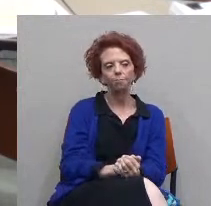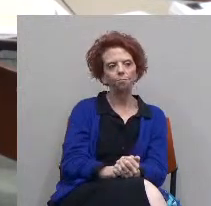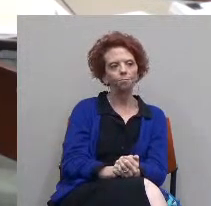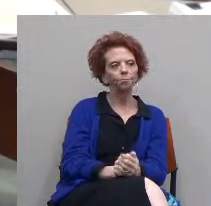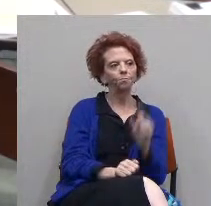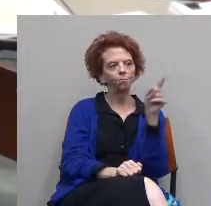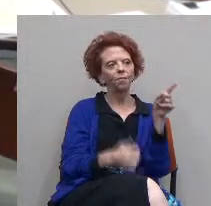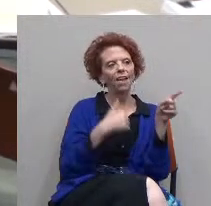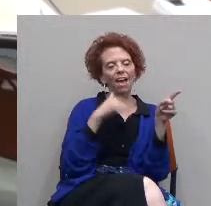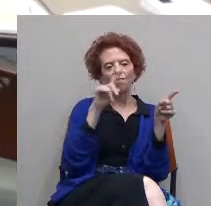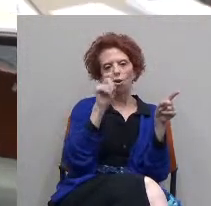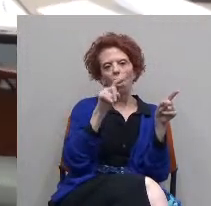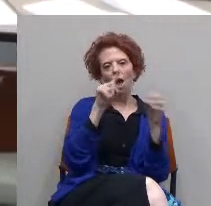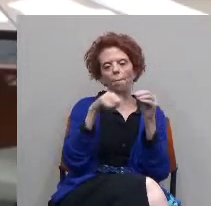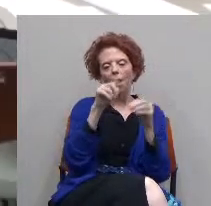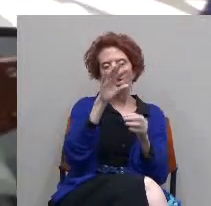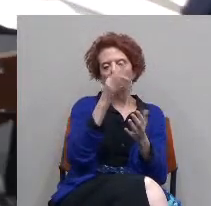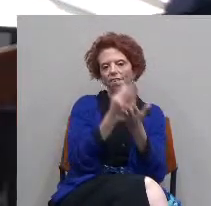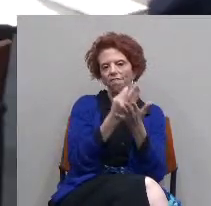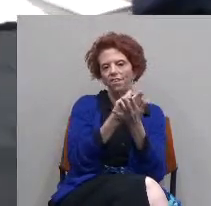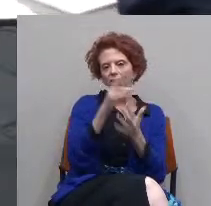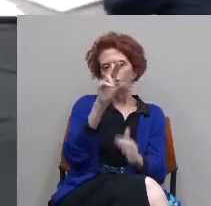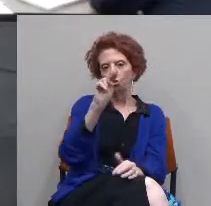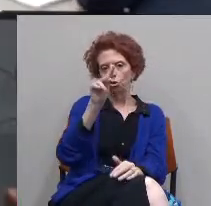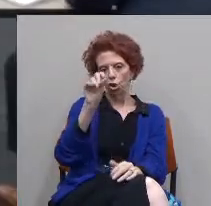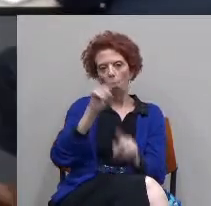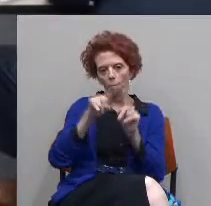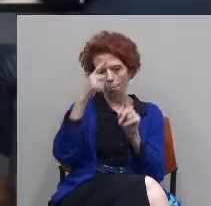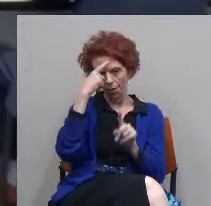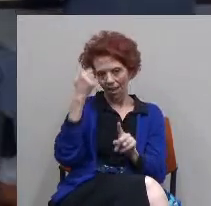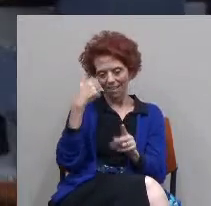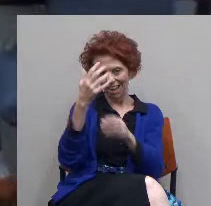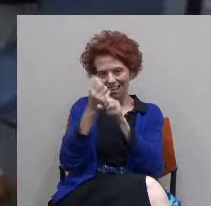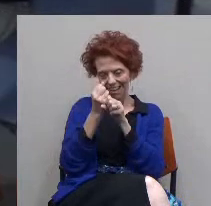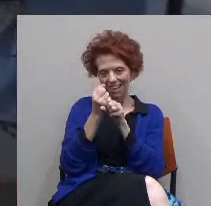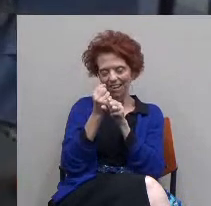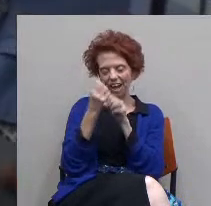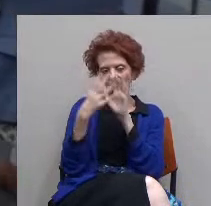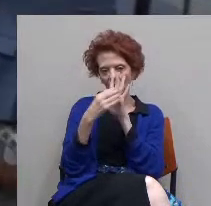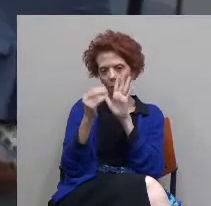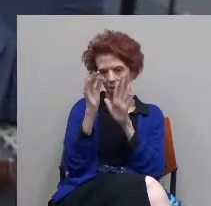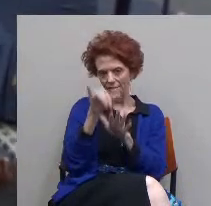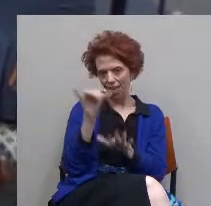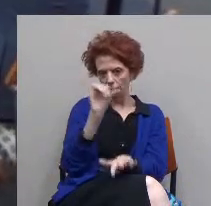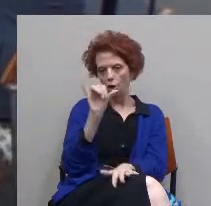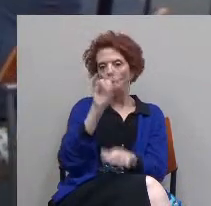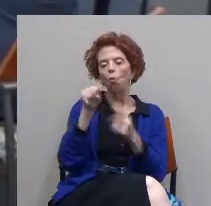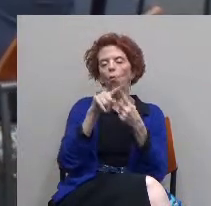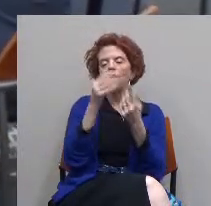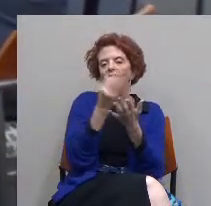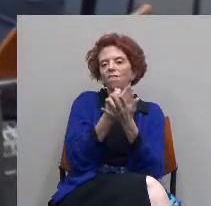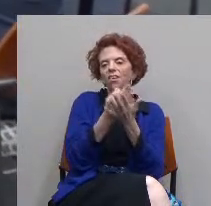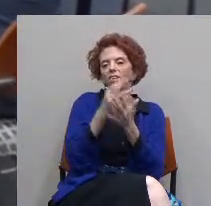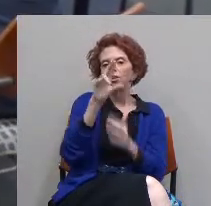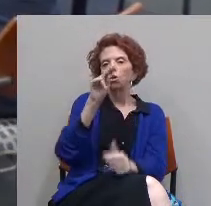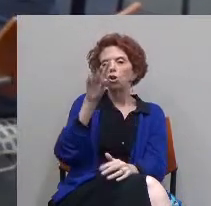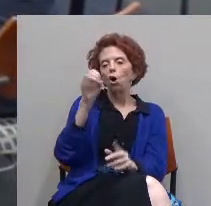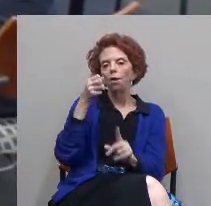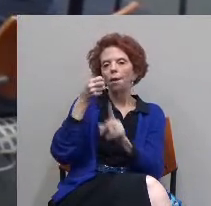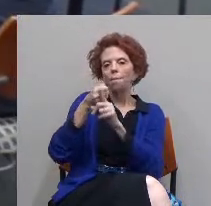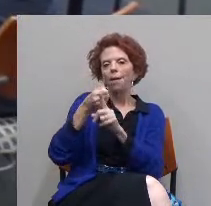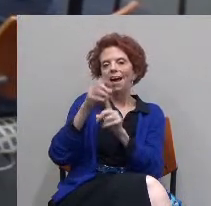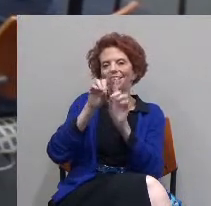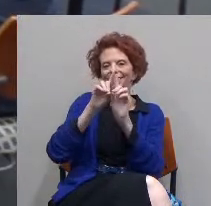I have a question about the fiscal note, because I get a copy of that, You do. I'll request to. When the fiscal note affects the